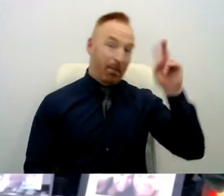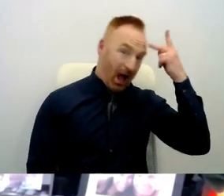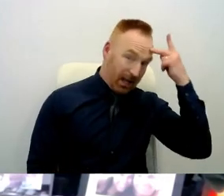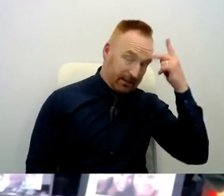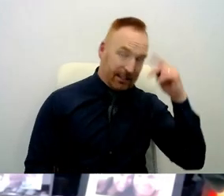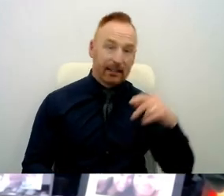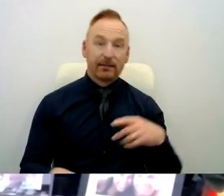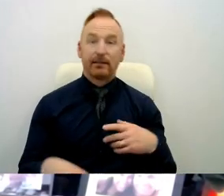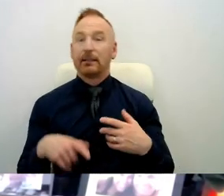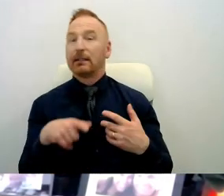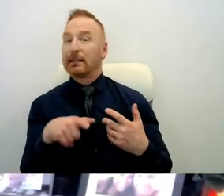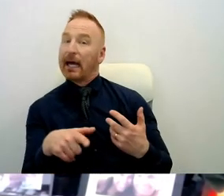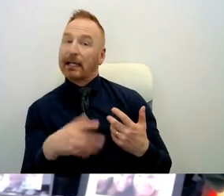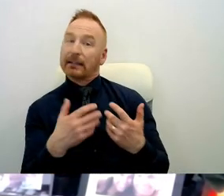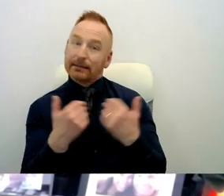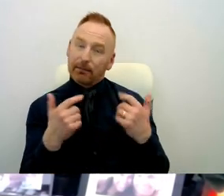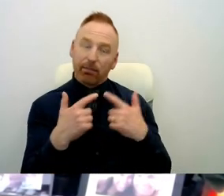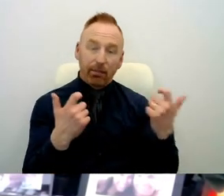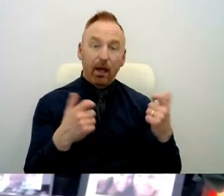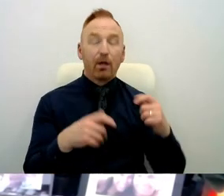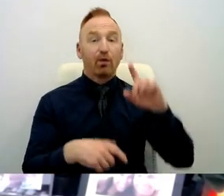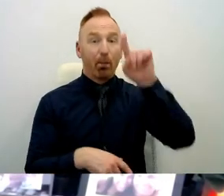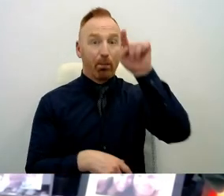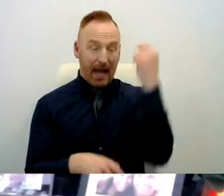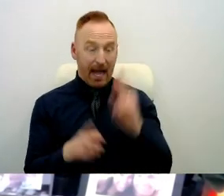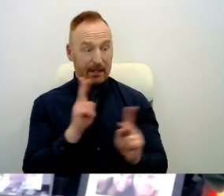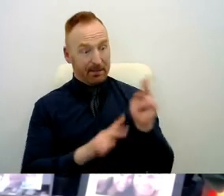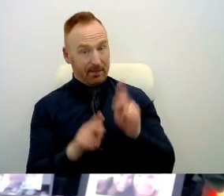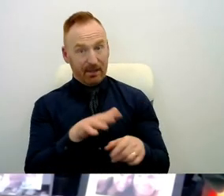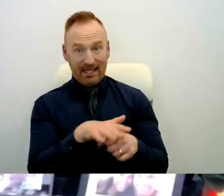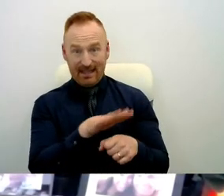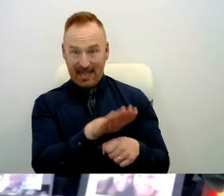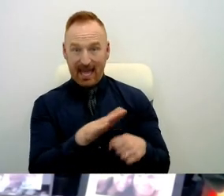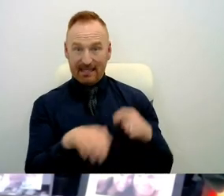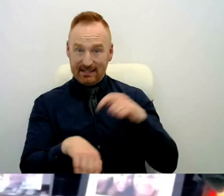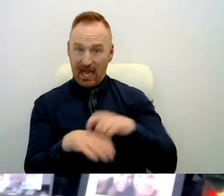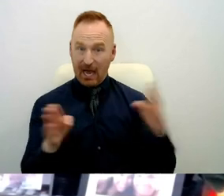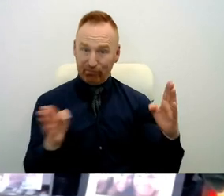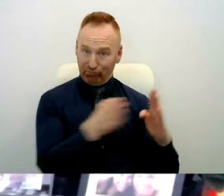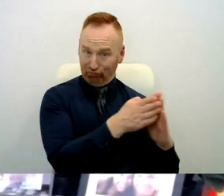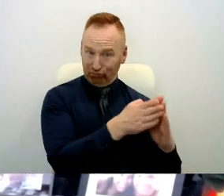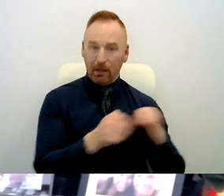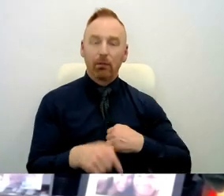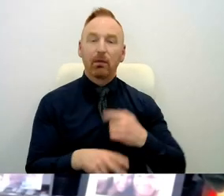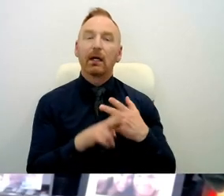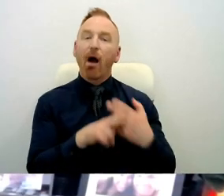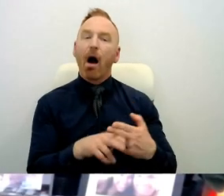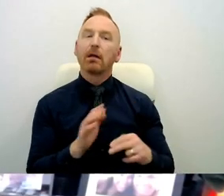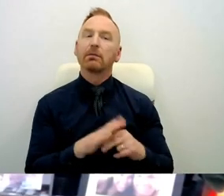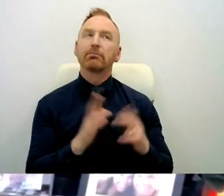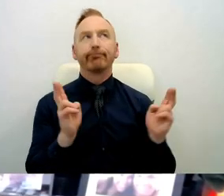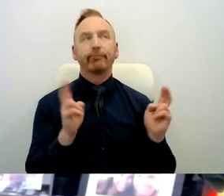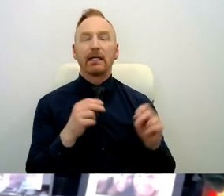supremacy. So the Black population throughout this period was treated as a source of danger.